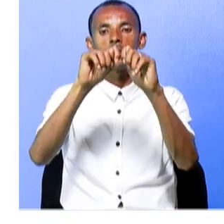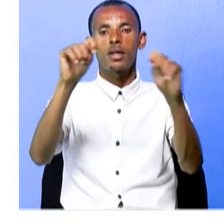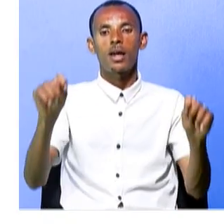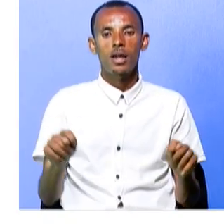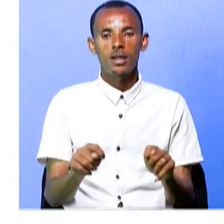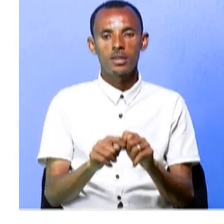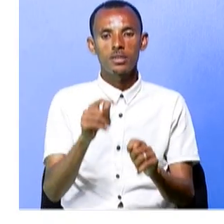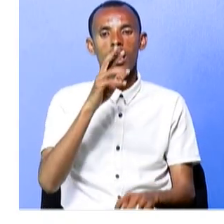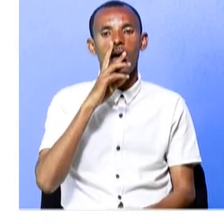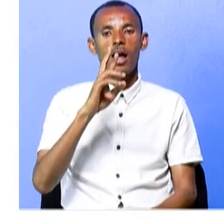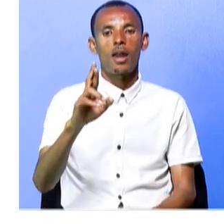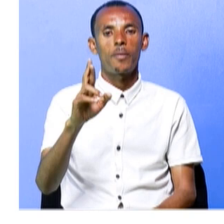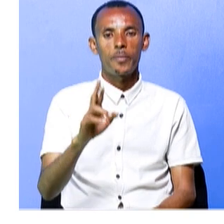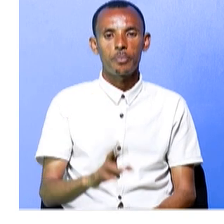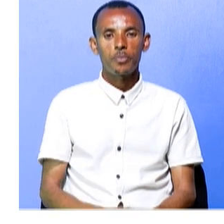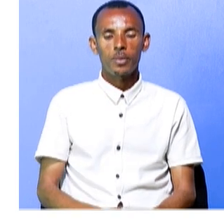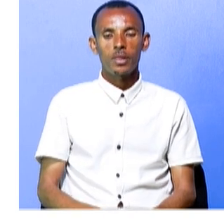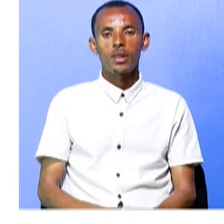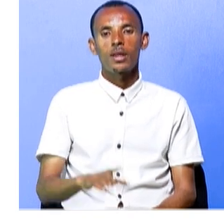triangles are